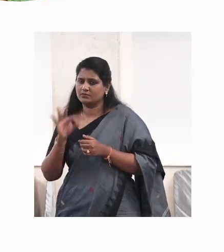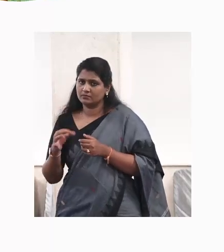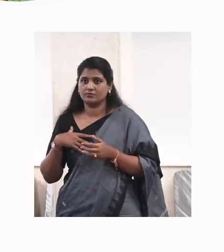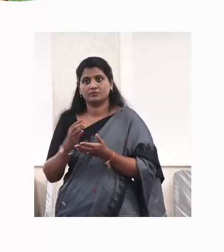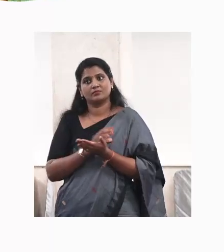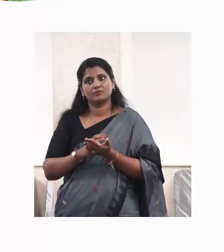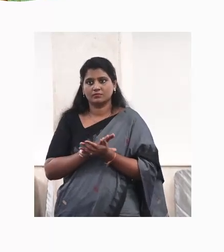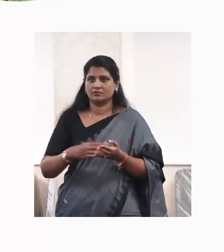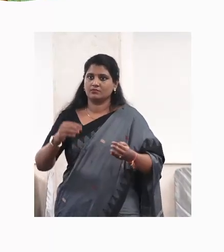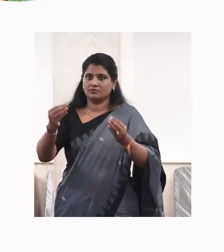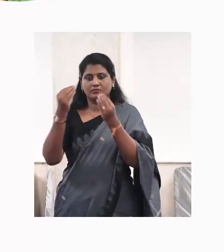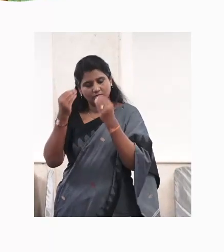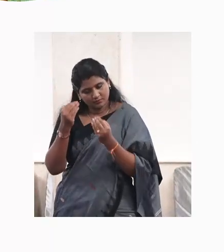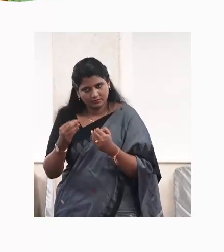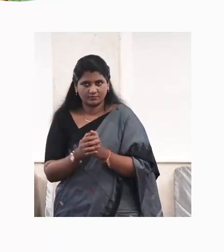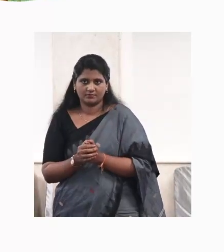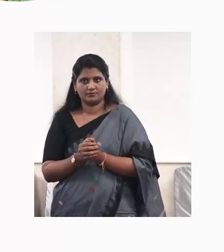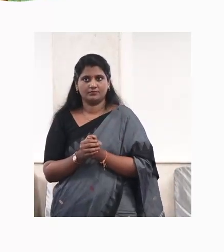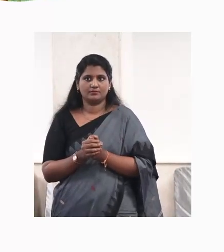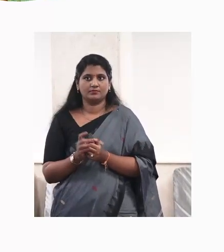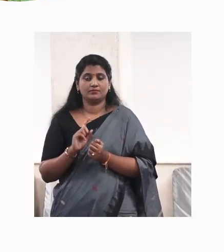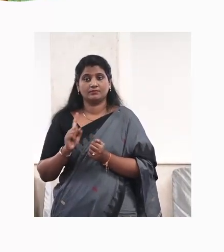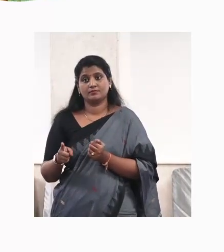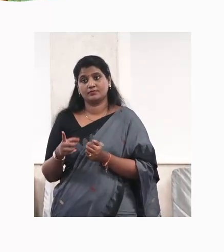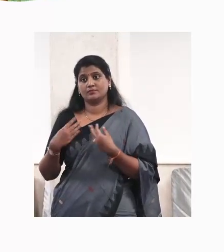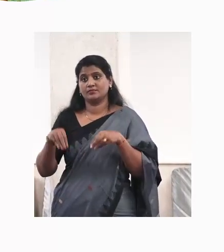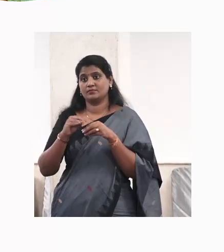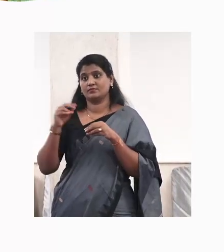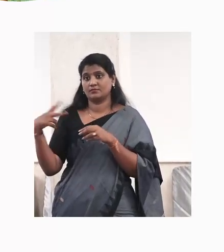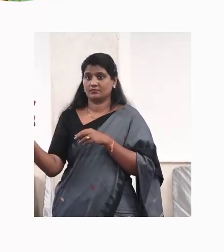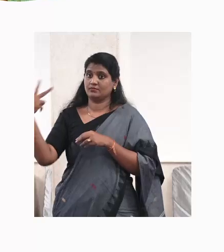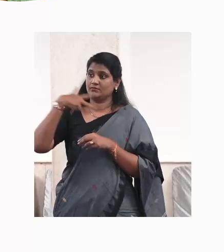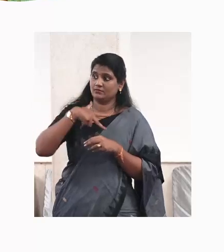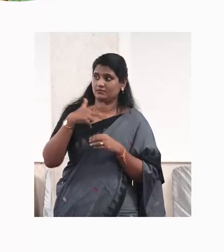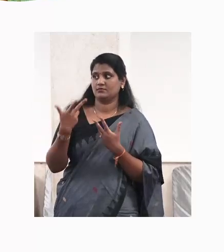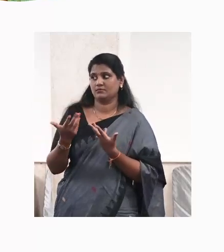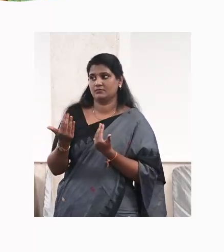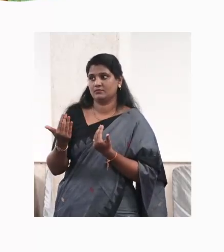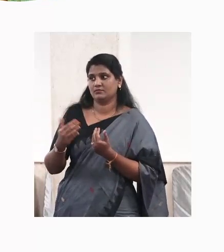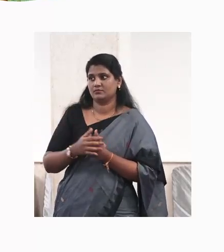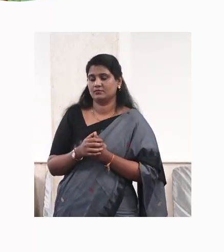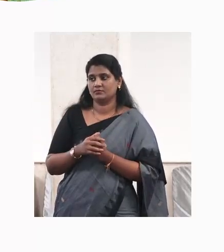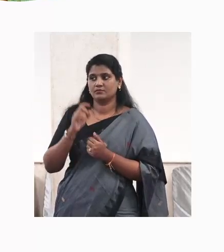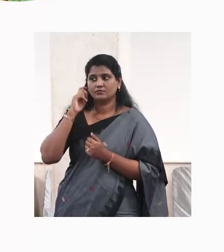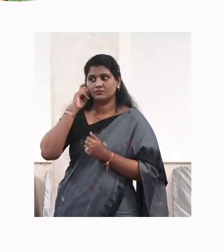would teach you tools for that, but that like anything you can say to that also.